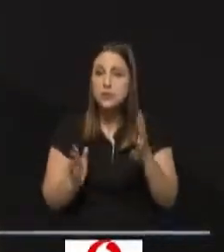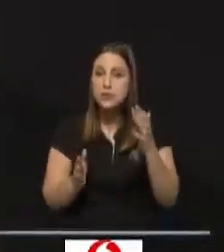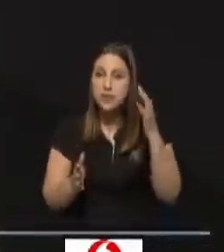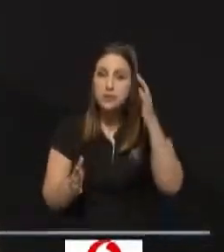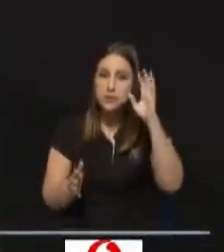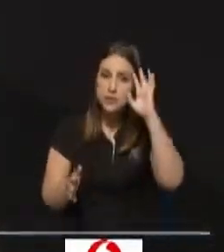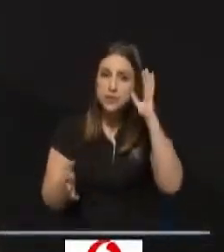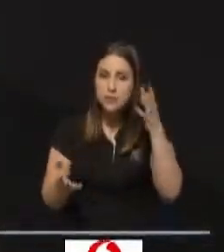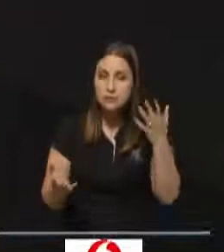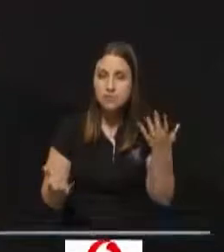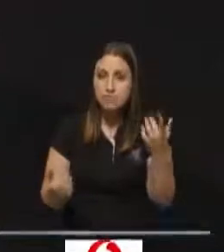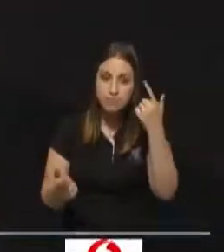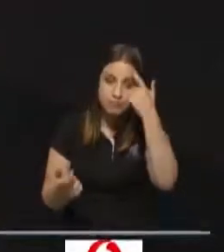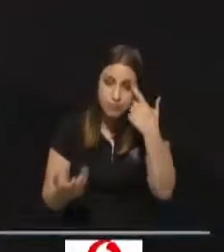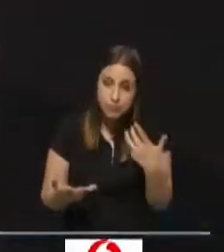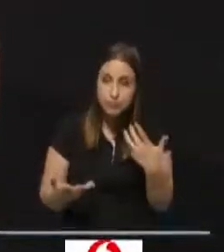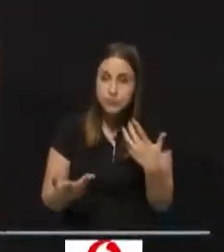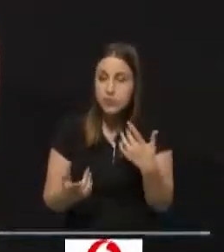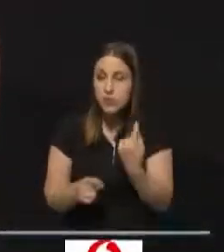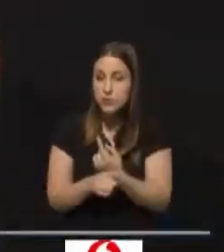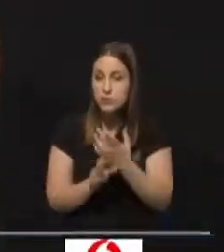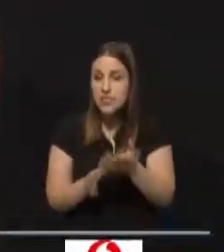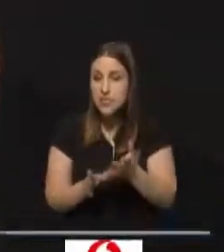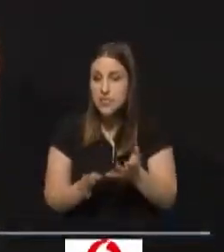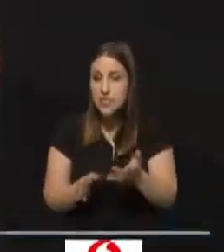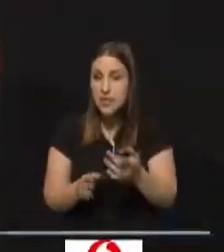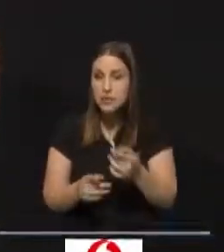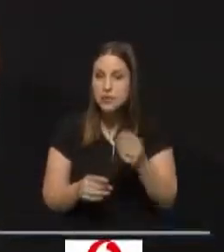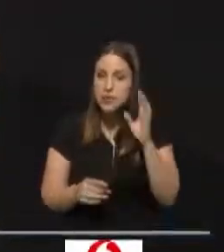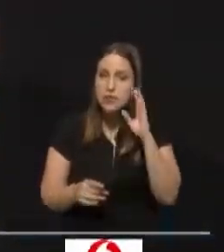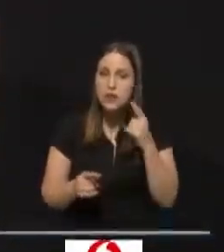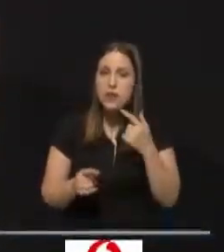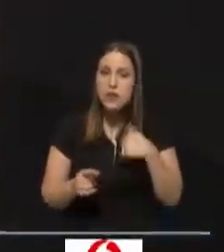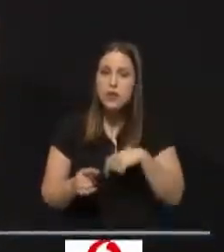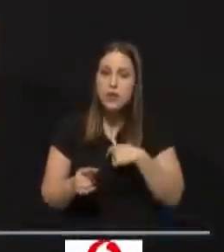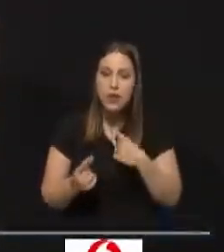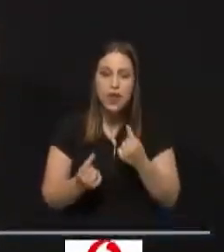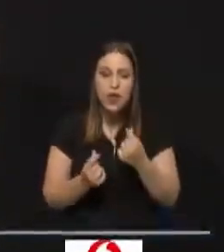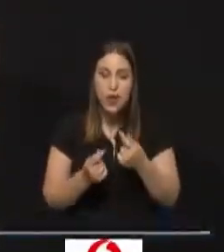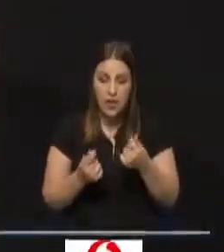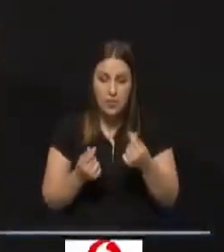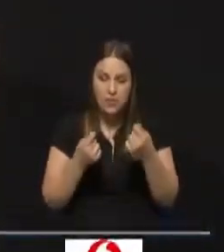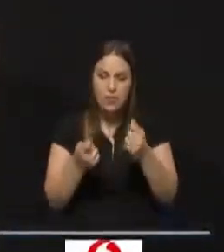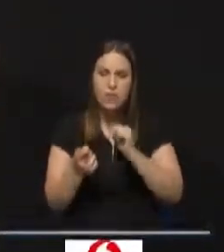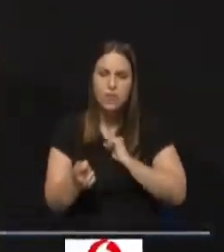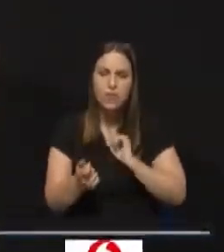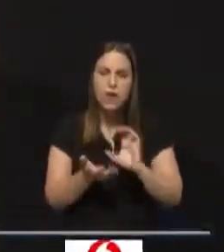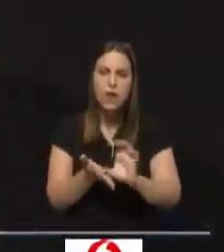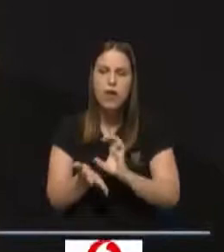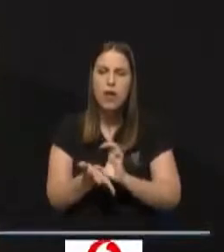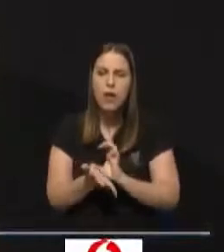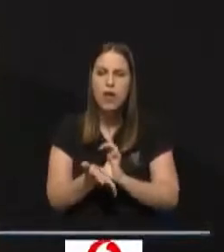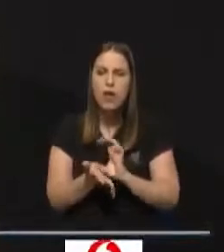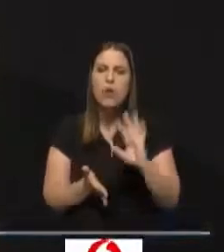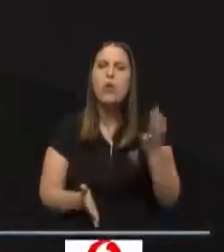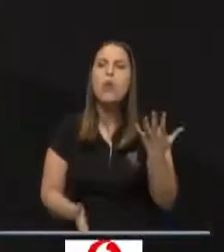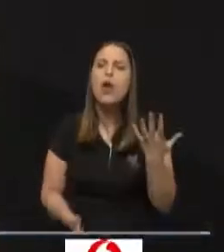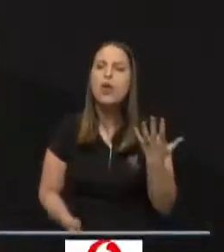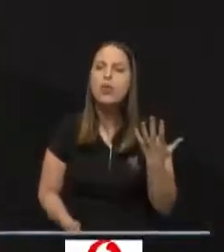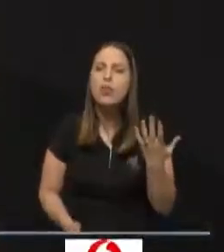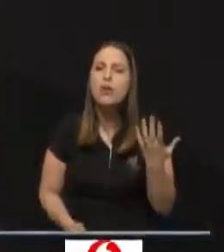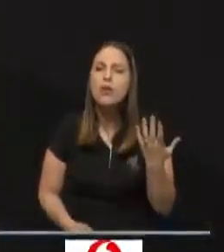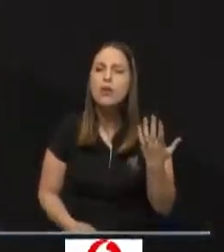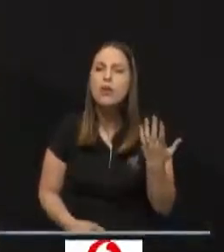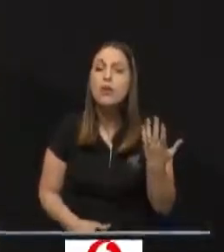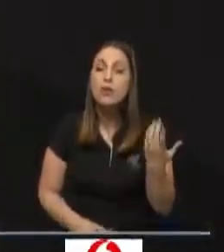need foreseeability, predictability. We need to know how much investment is going to be